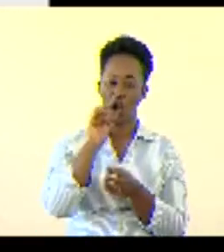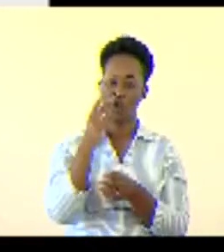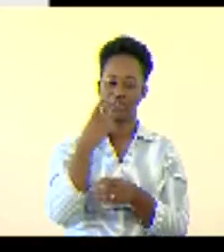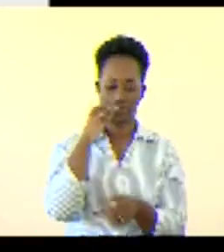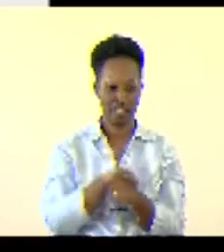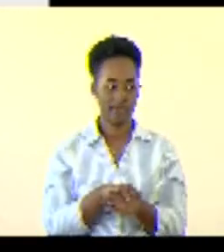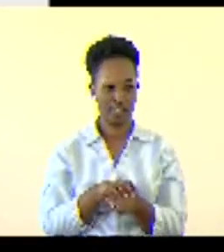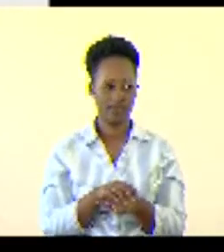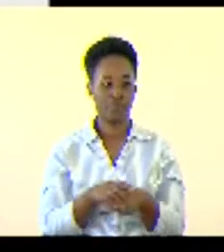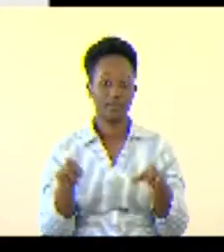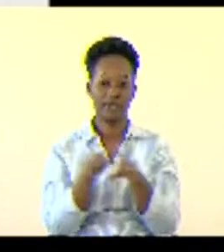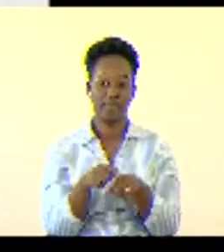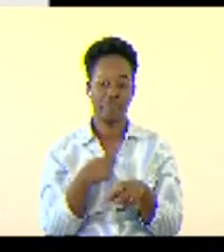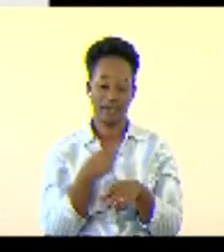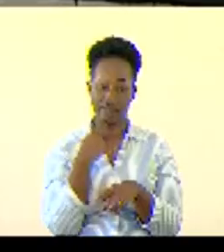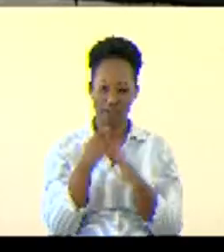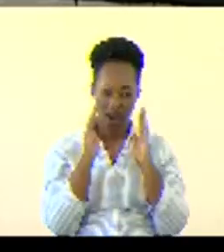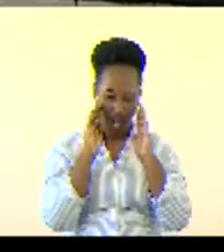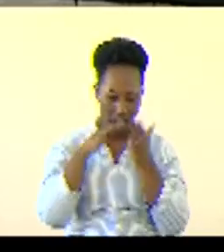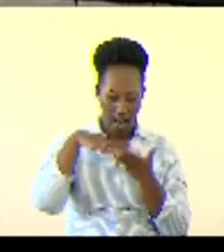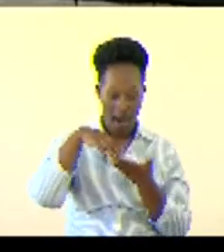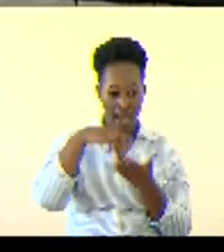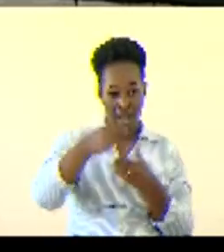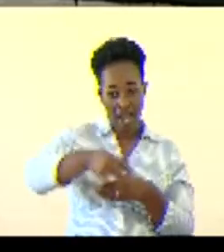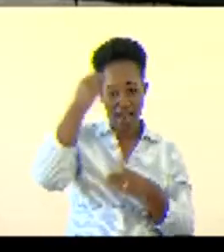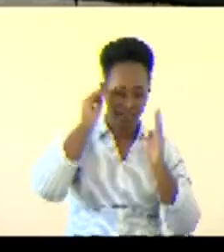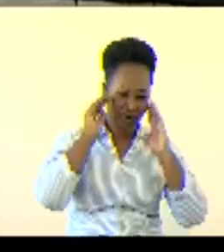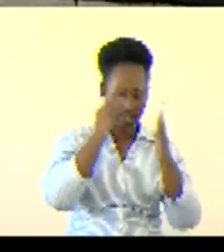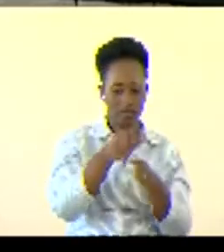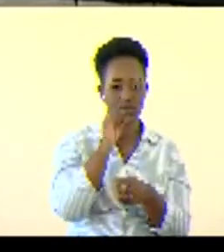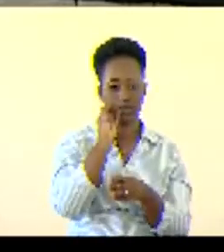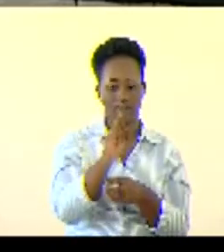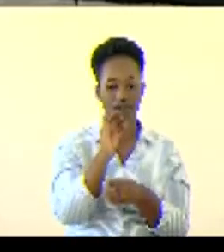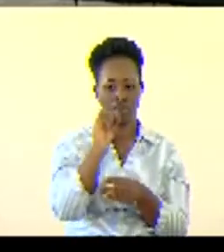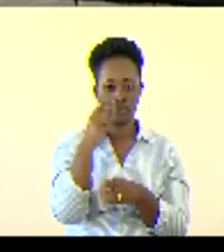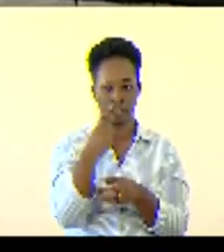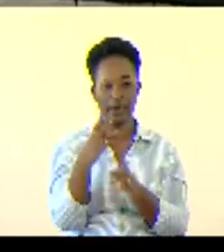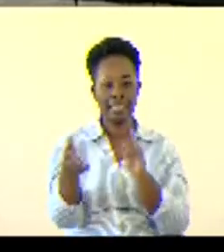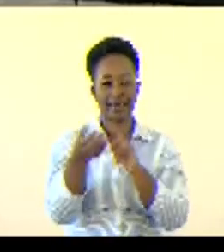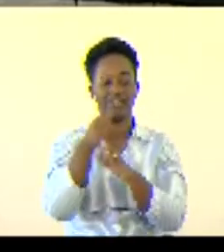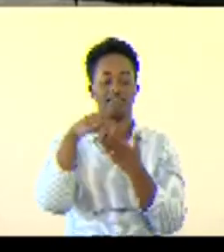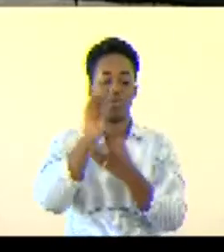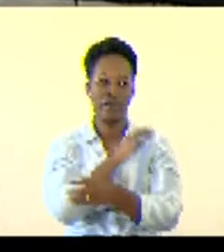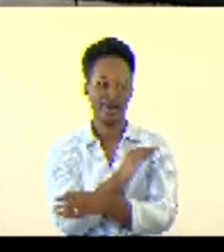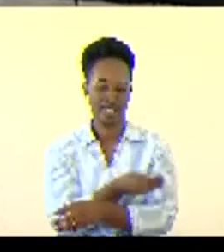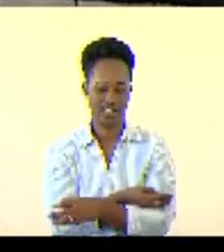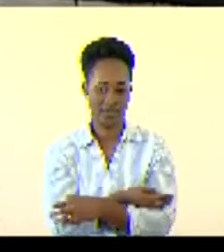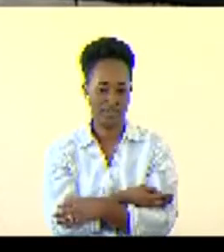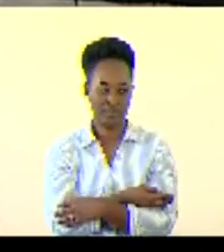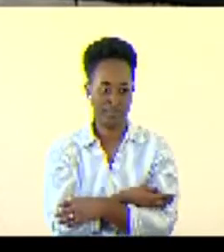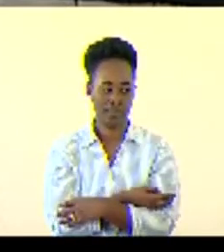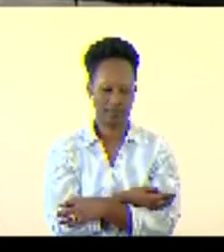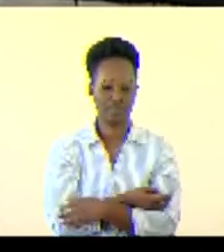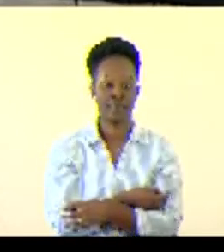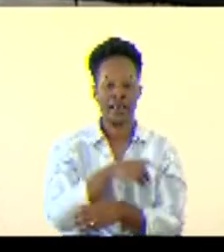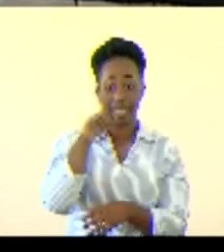So I said high concentration of oxygen, the cell produces more energy. You get me very well? Produces more energy.